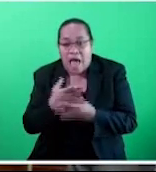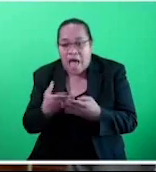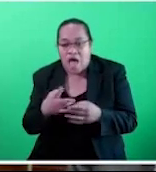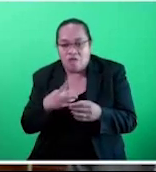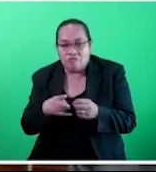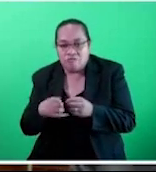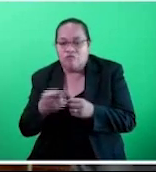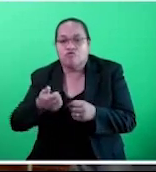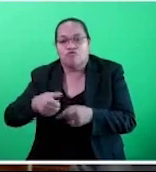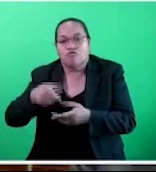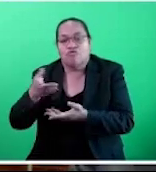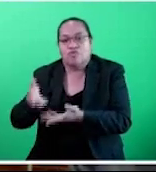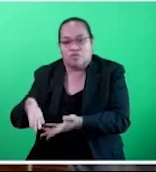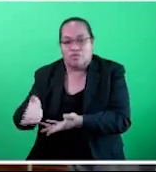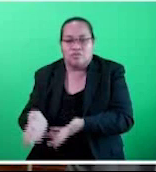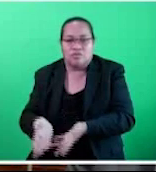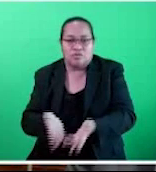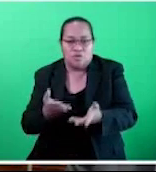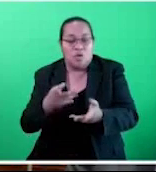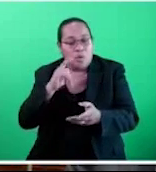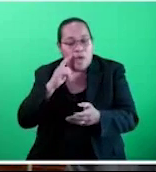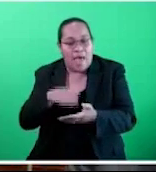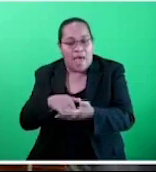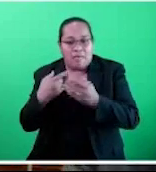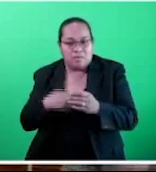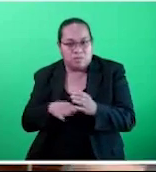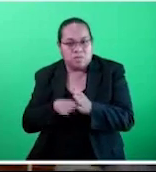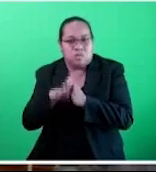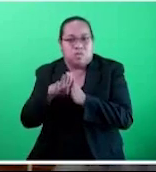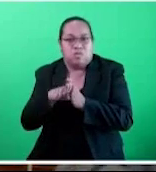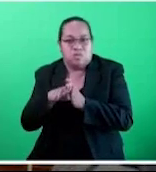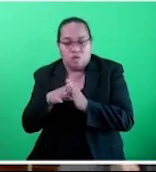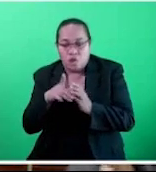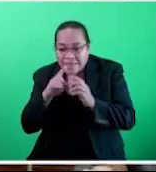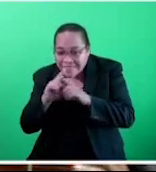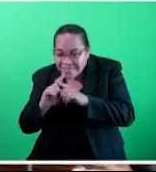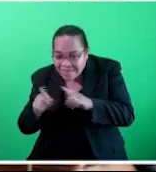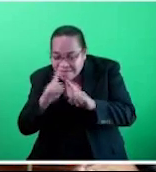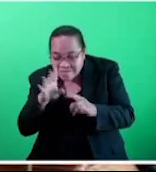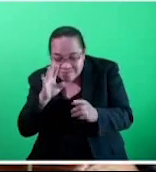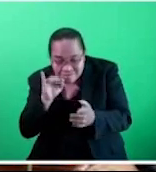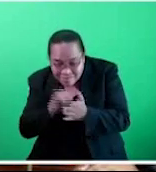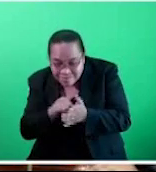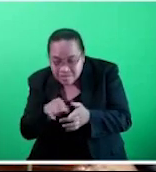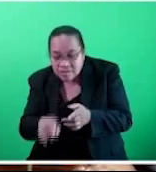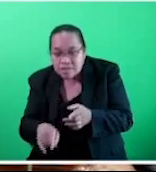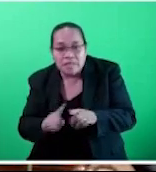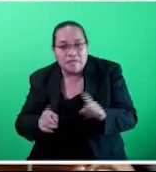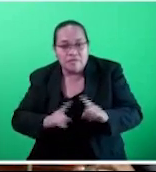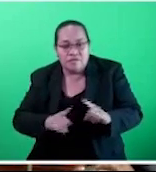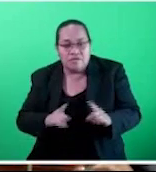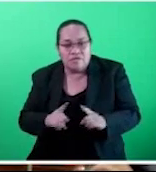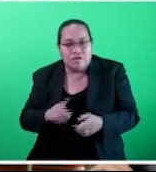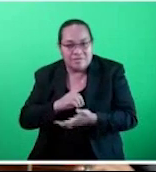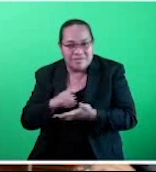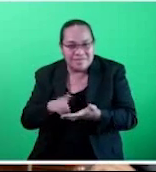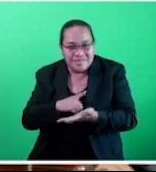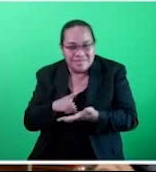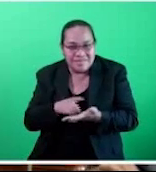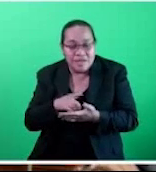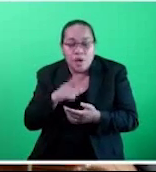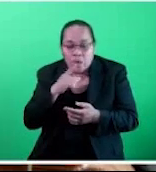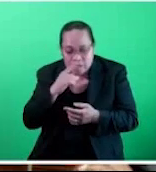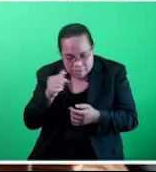its service, and its use will significantly boost our ability to diagnose different types of bacteria, thereby improving our treatment of